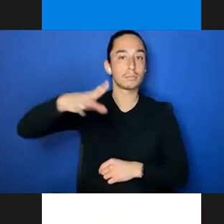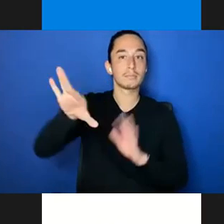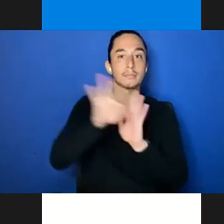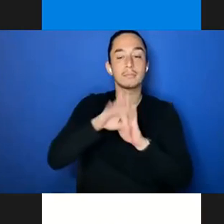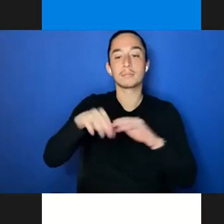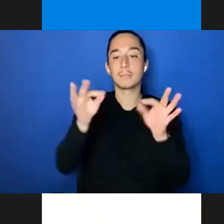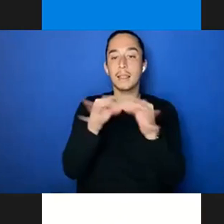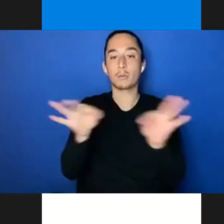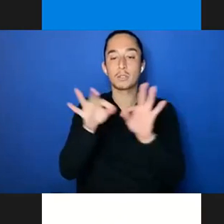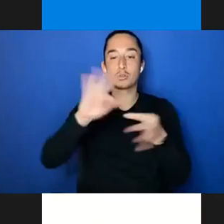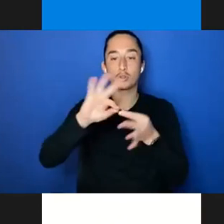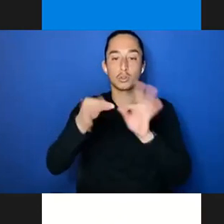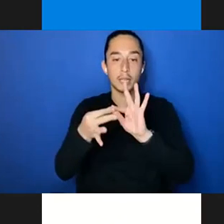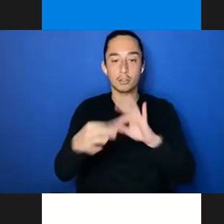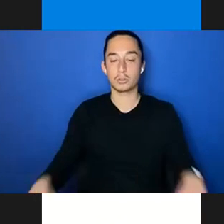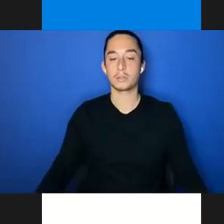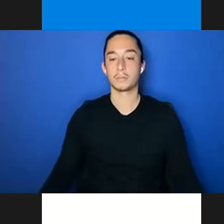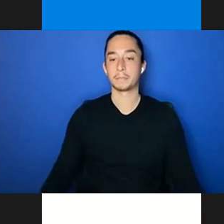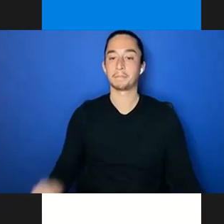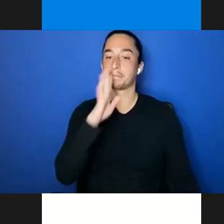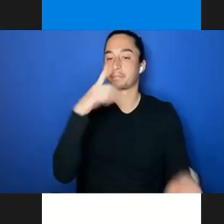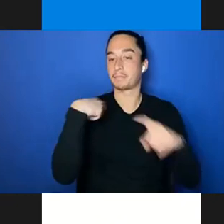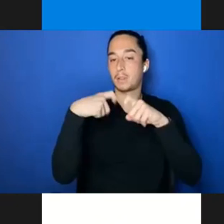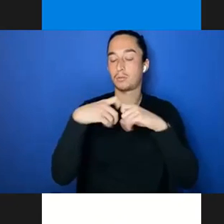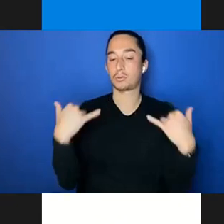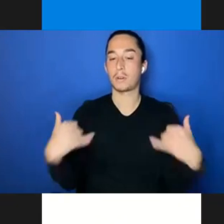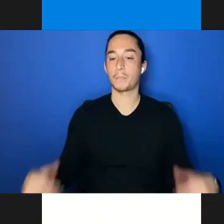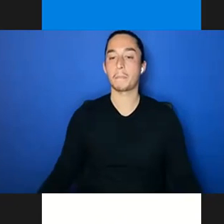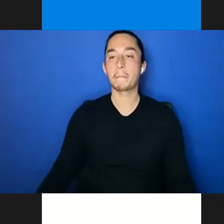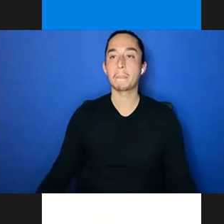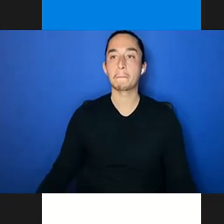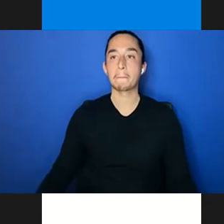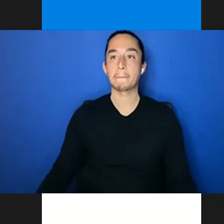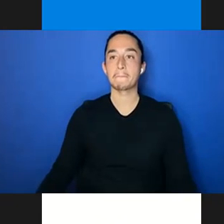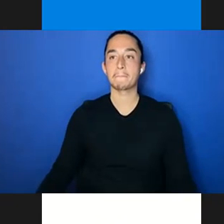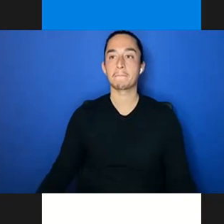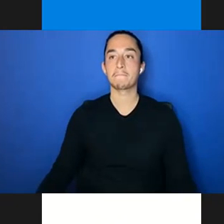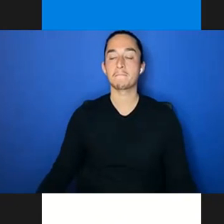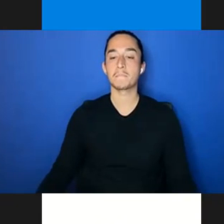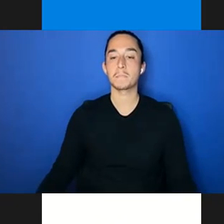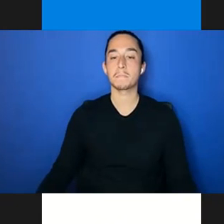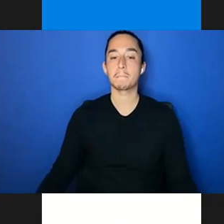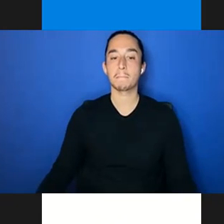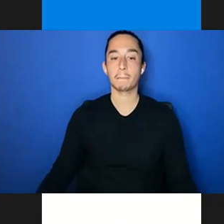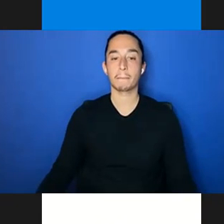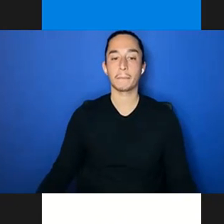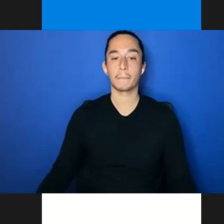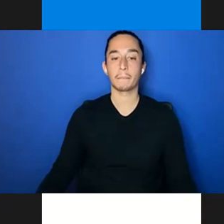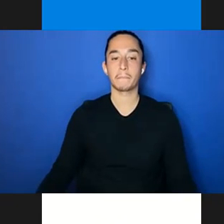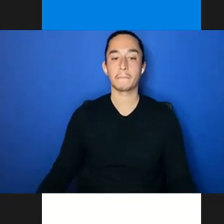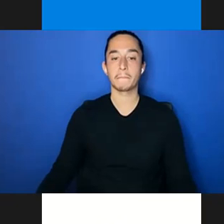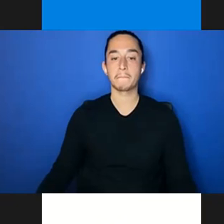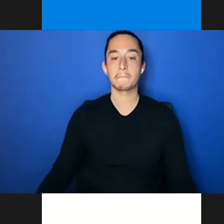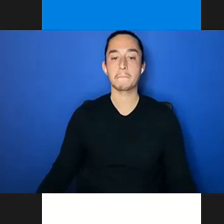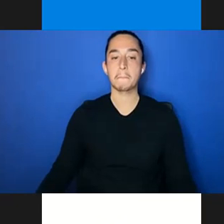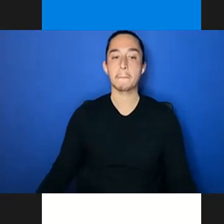un dispositivo inteligente puede buscar el menú de 3 puntos y elegir interpretación o language interpretation. And